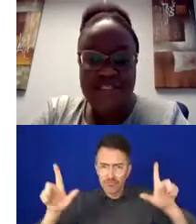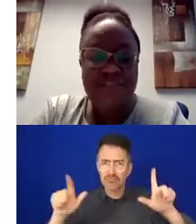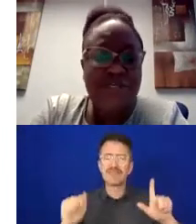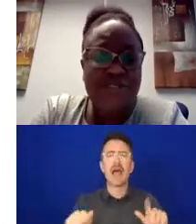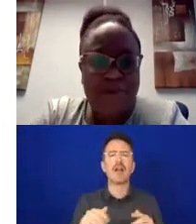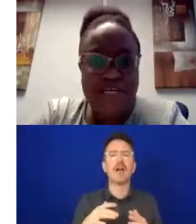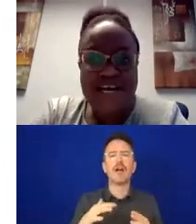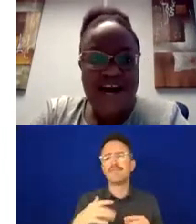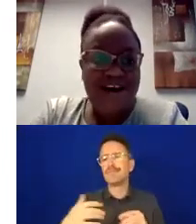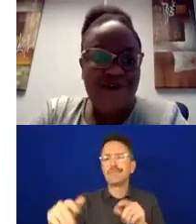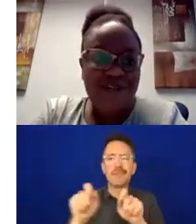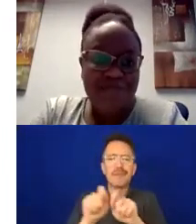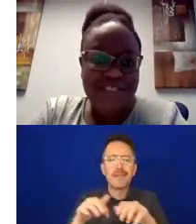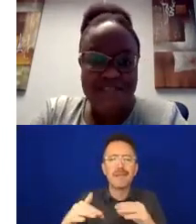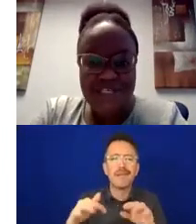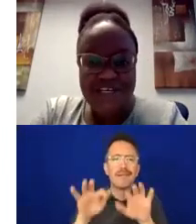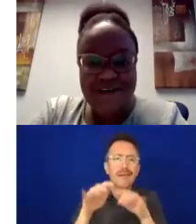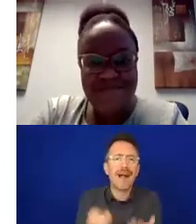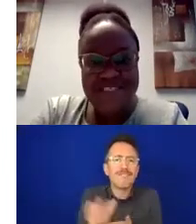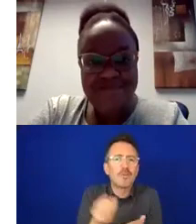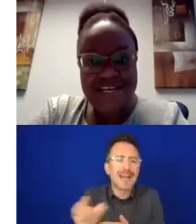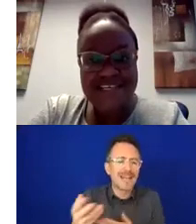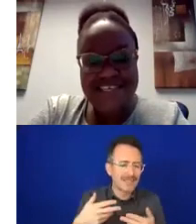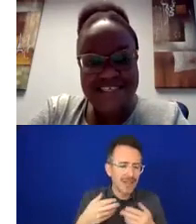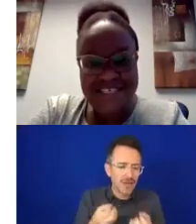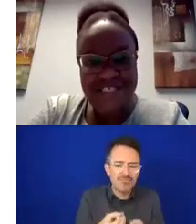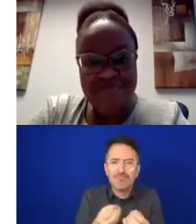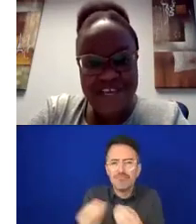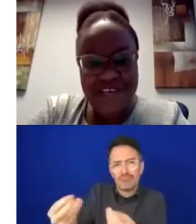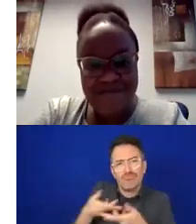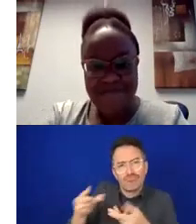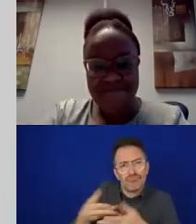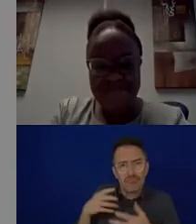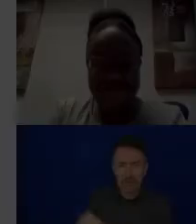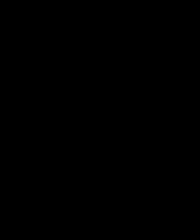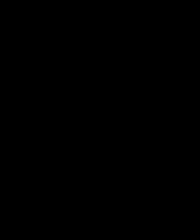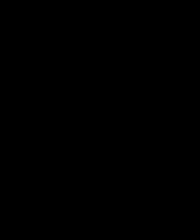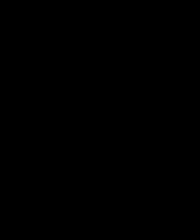link. So thank you so much for all your participation. This has been an exciting session. Thank you.